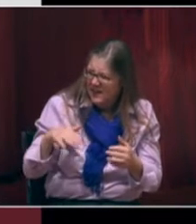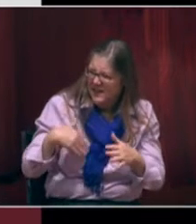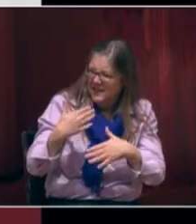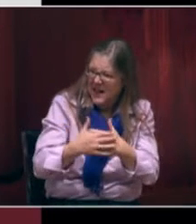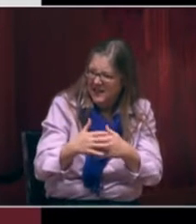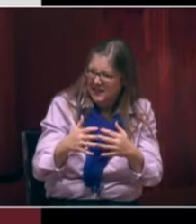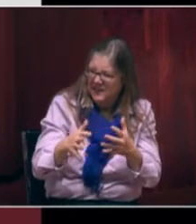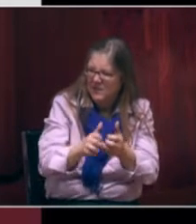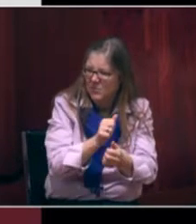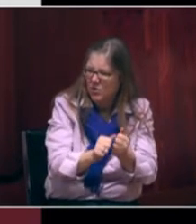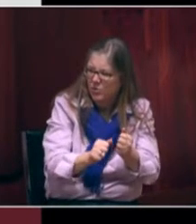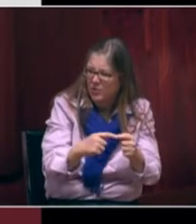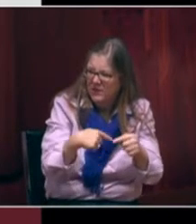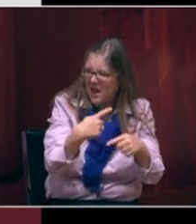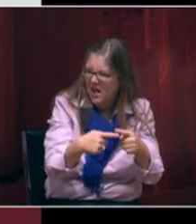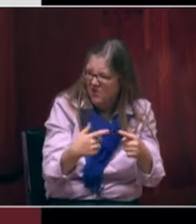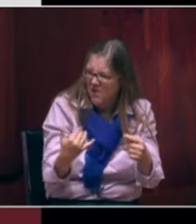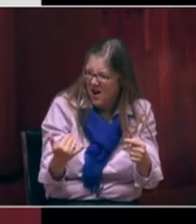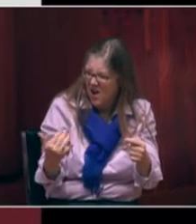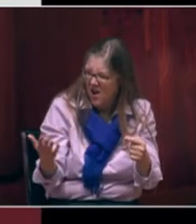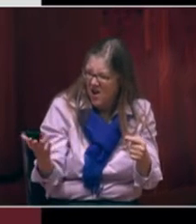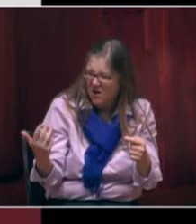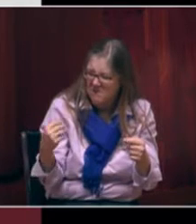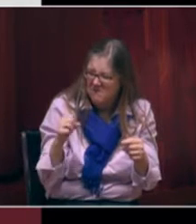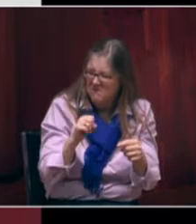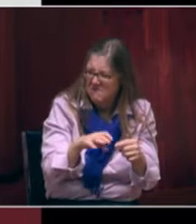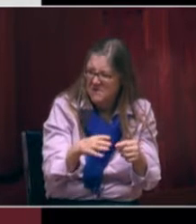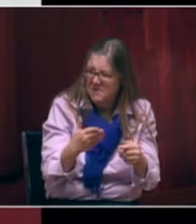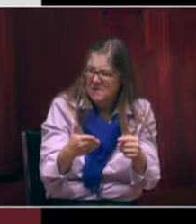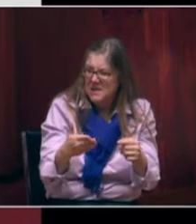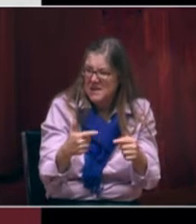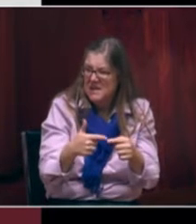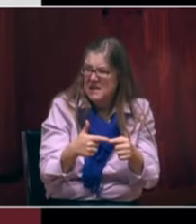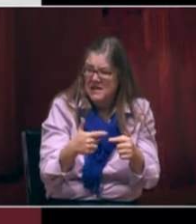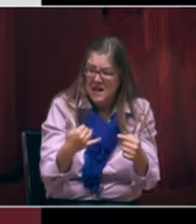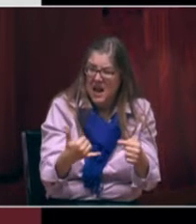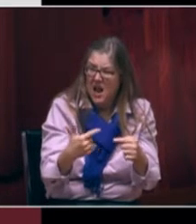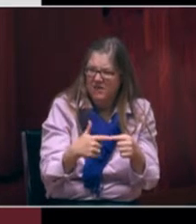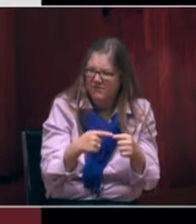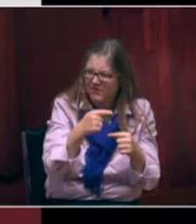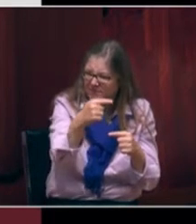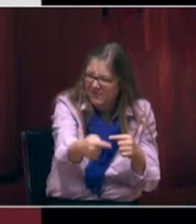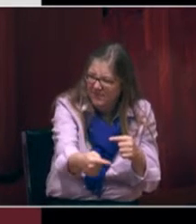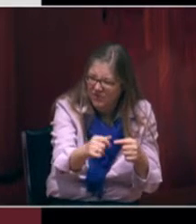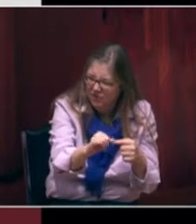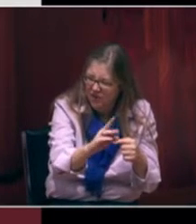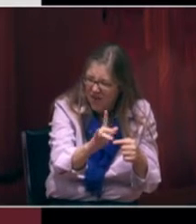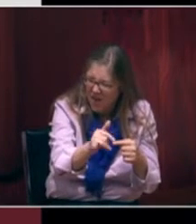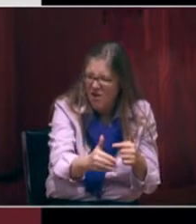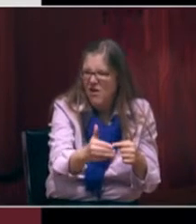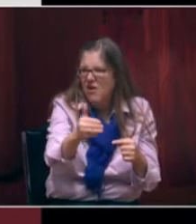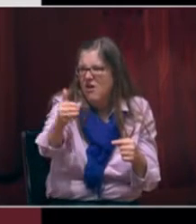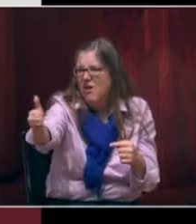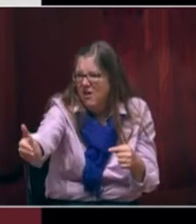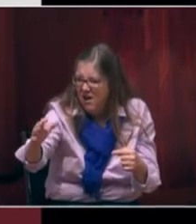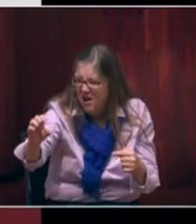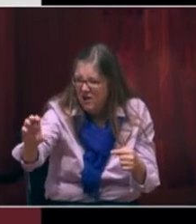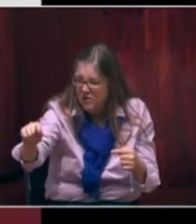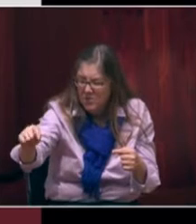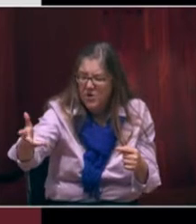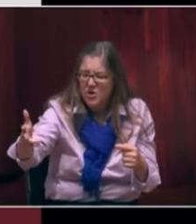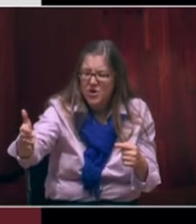cycle, which is right now, maybe July, maybe the October disposal cycle. You'll see your notices maybe April,